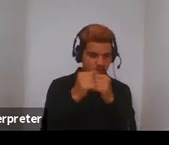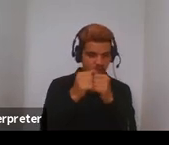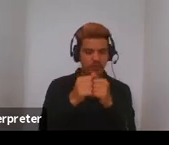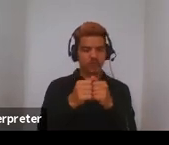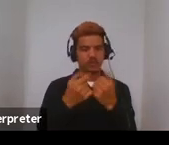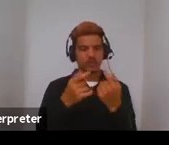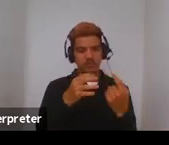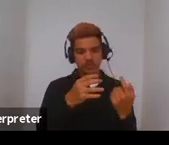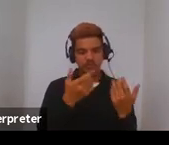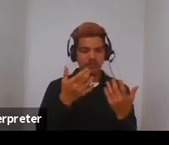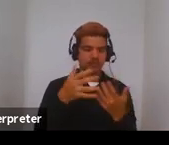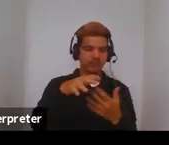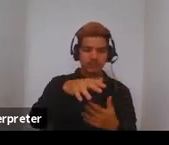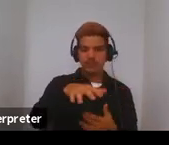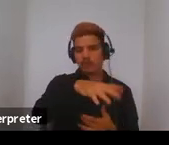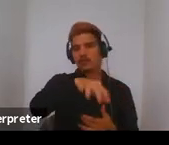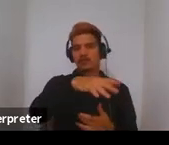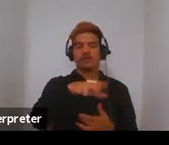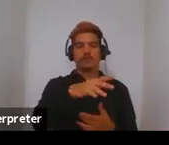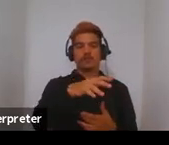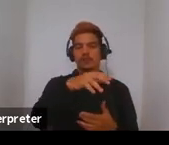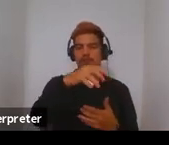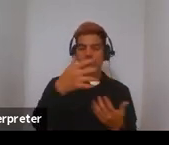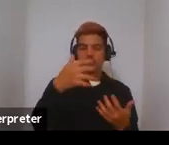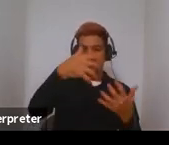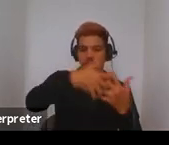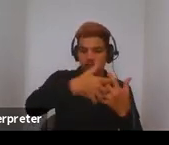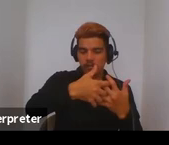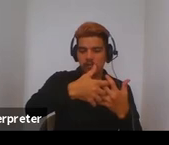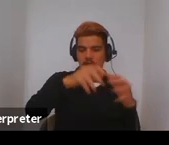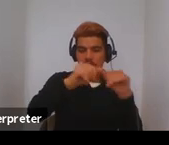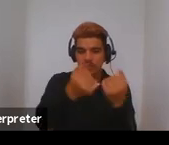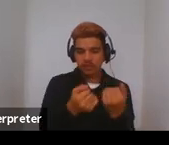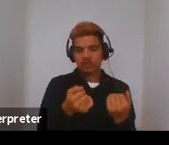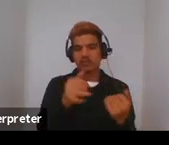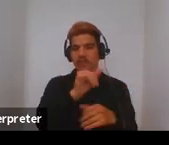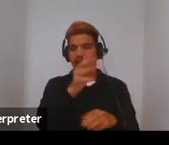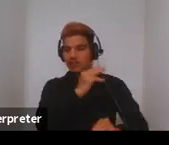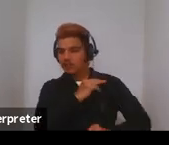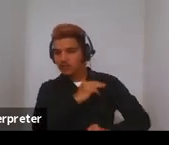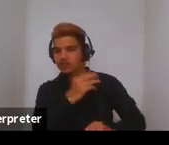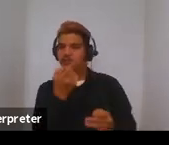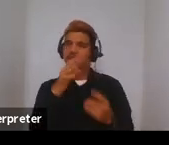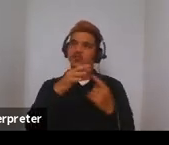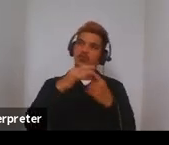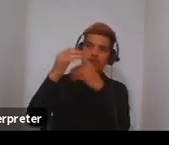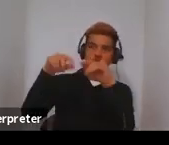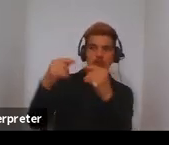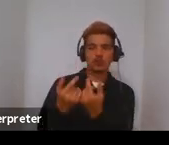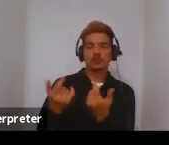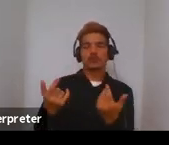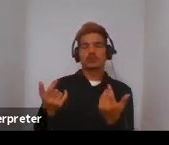certain secular or interconnected agencies like the military, working within special groups